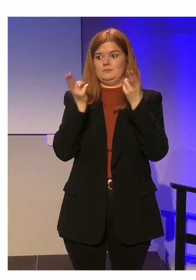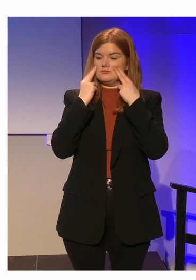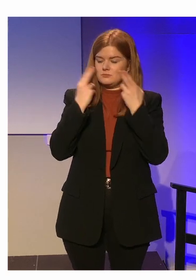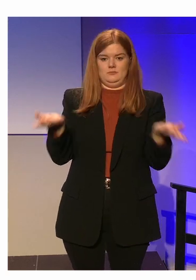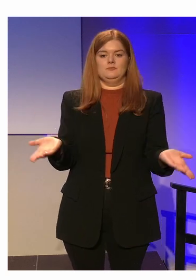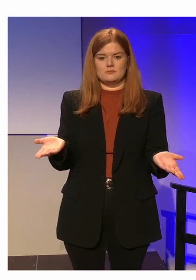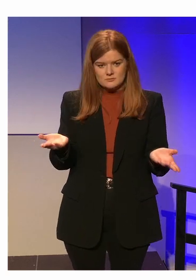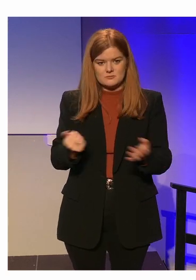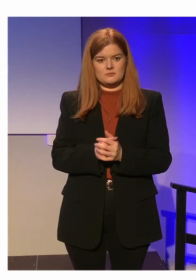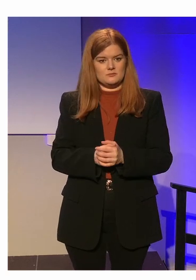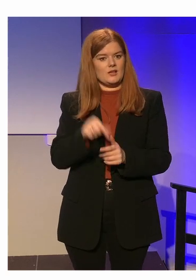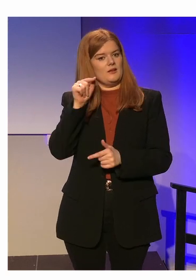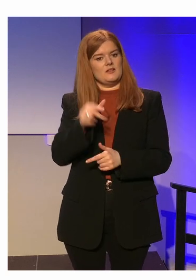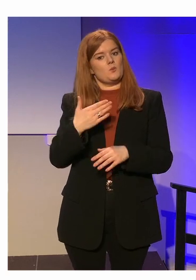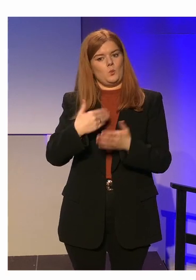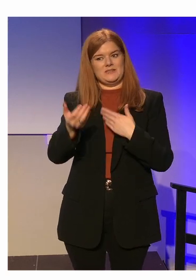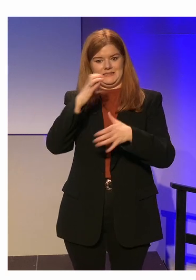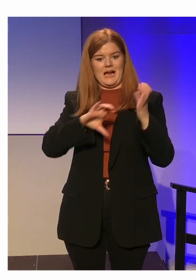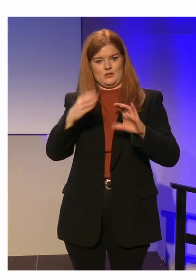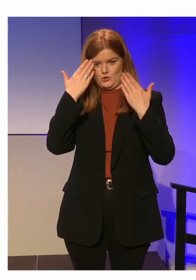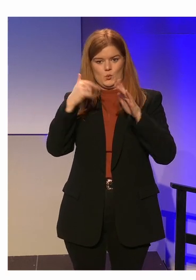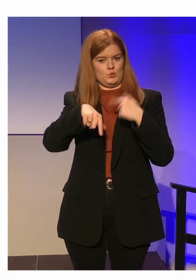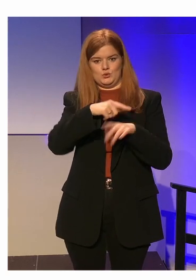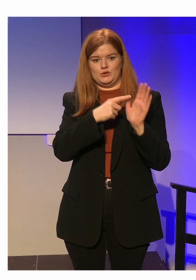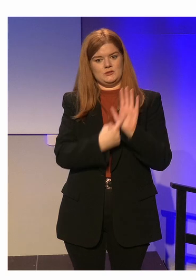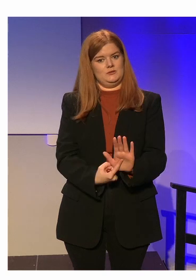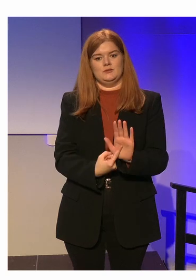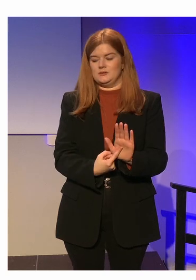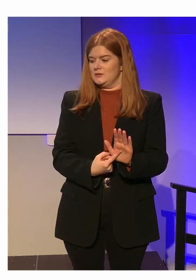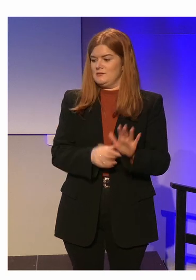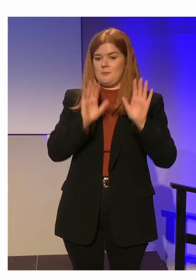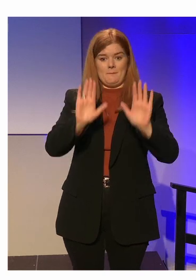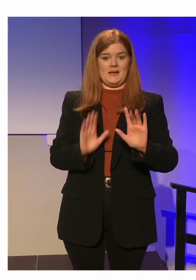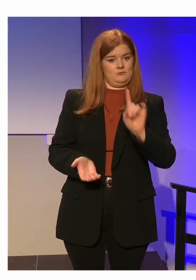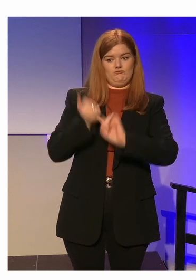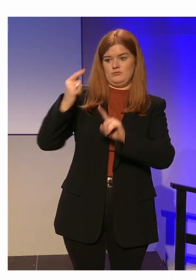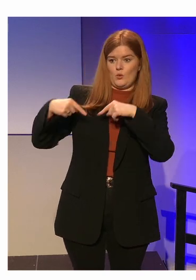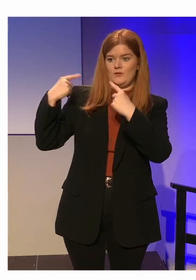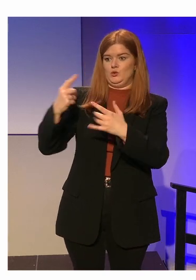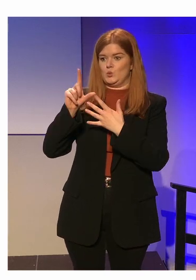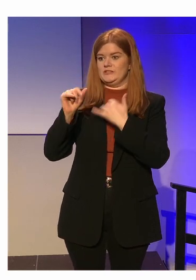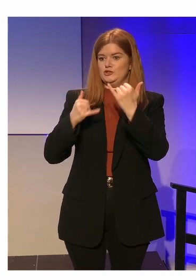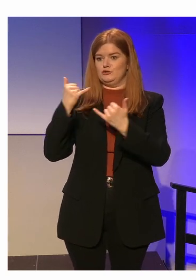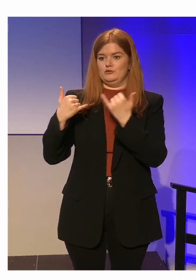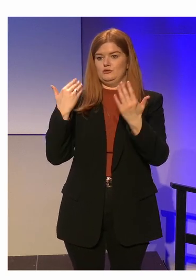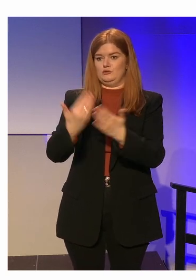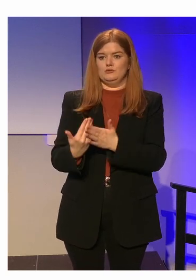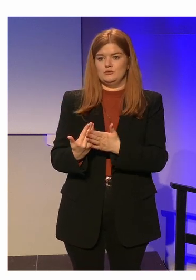norm. And this is what science has told us. Incredible feats over the last 20 years,